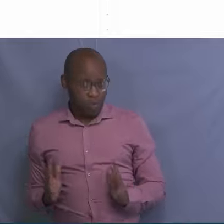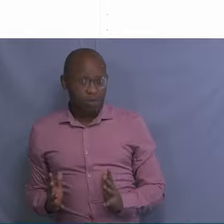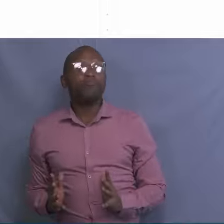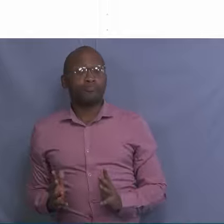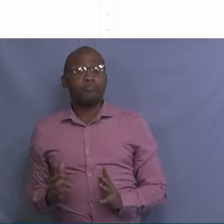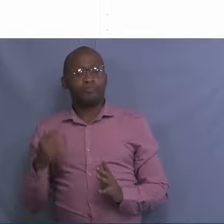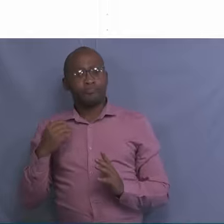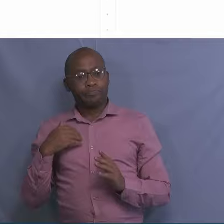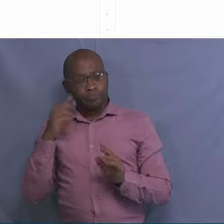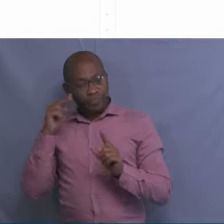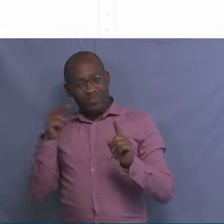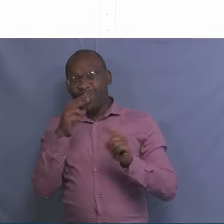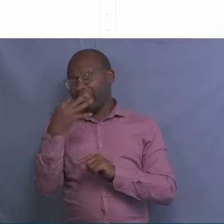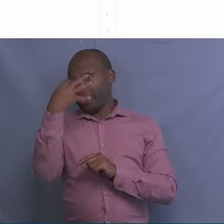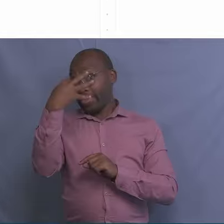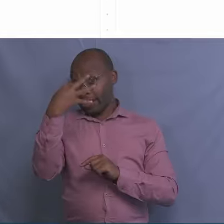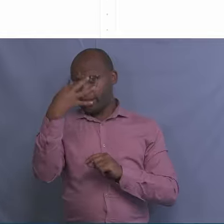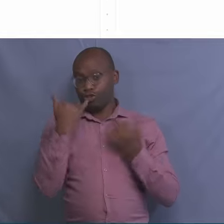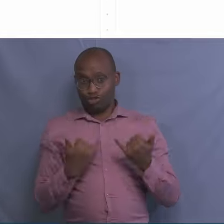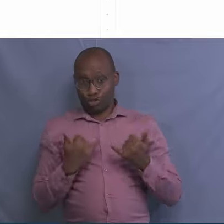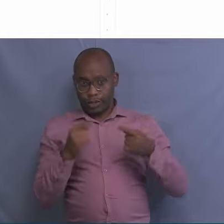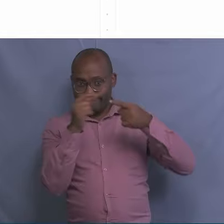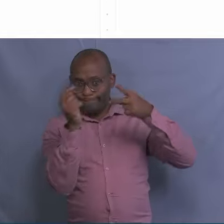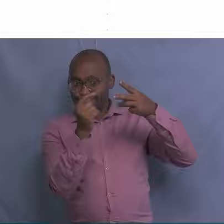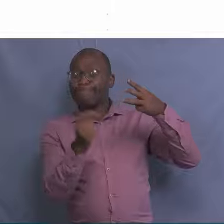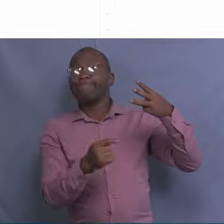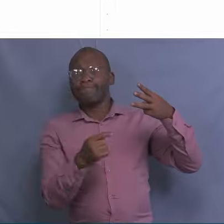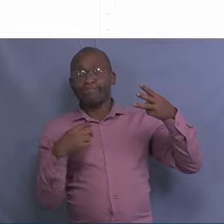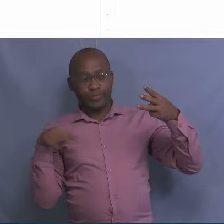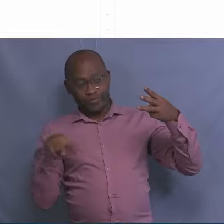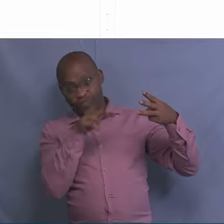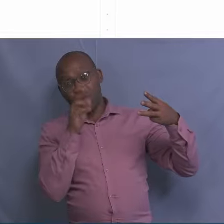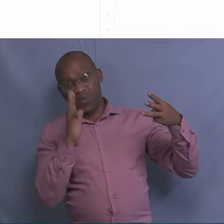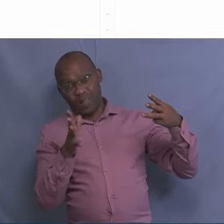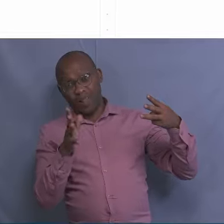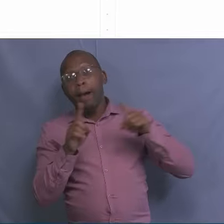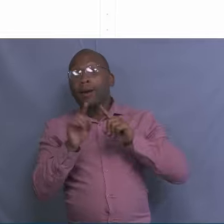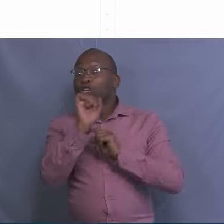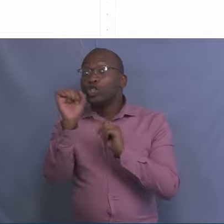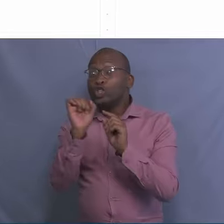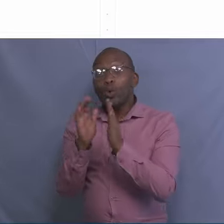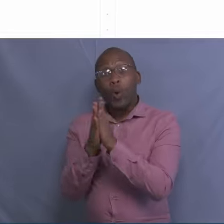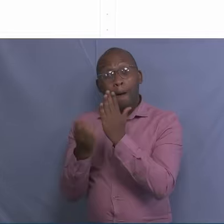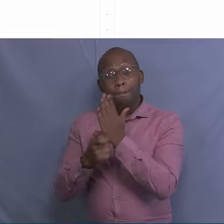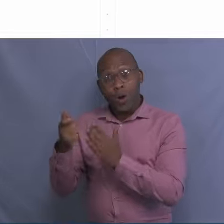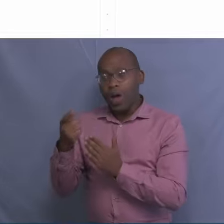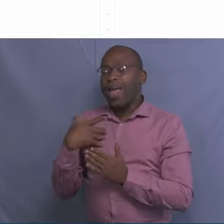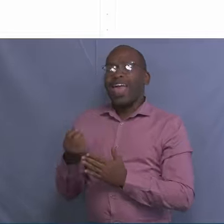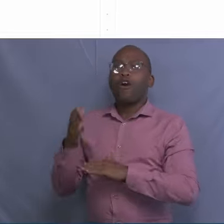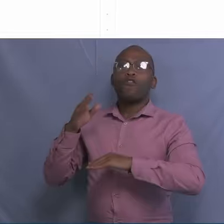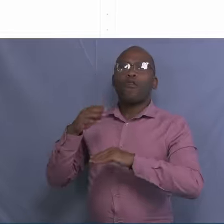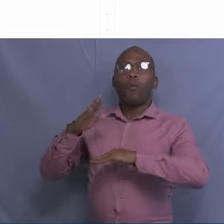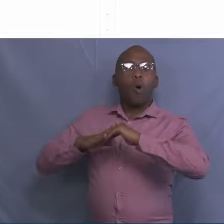those aspects. However, in your textbooks, grade 12s, you have more than the three. The first